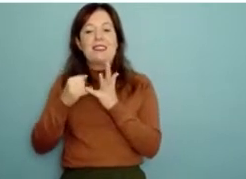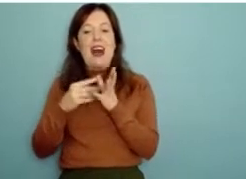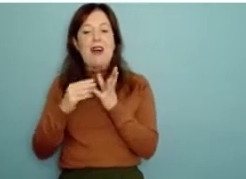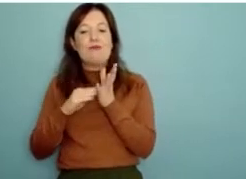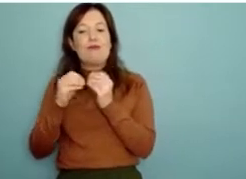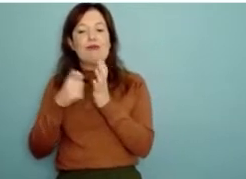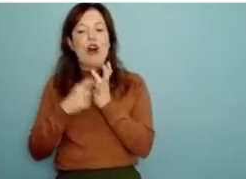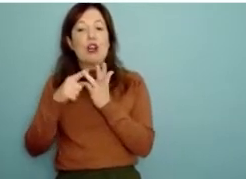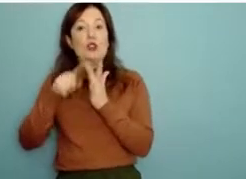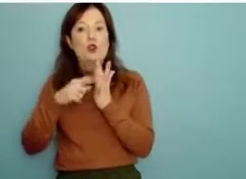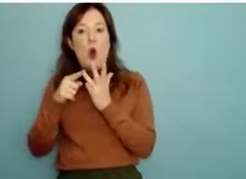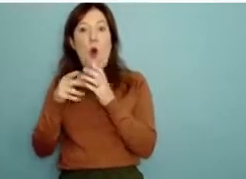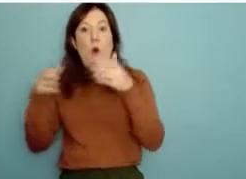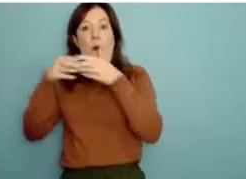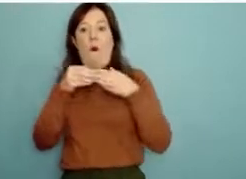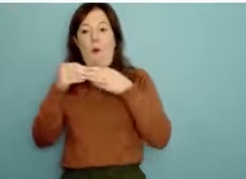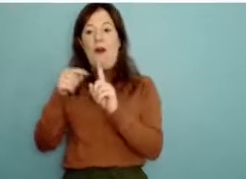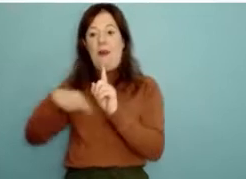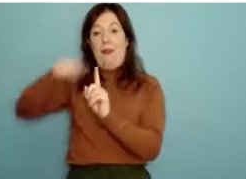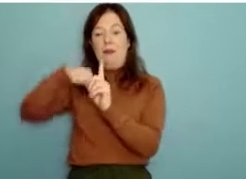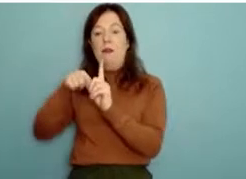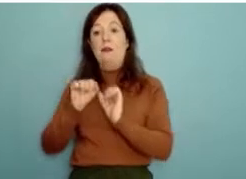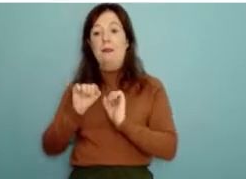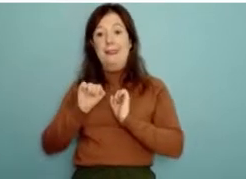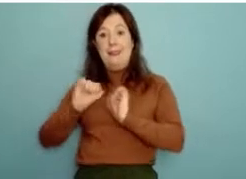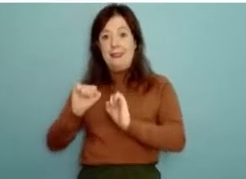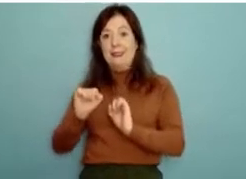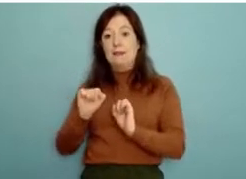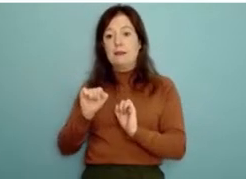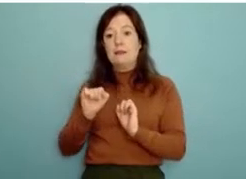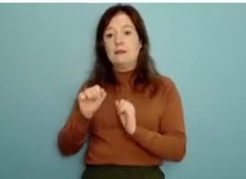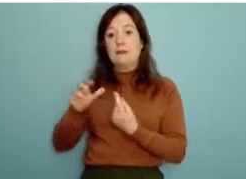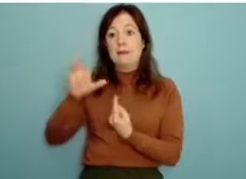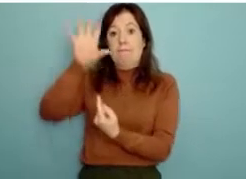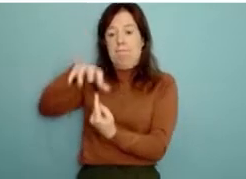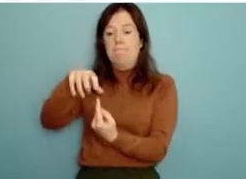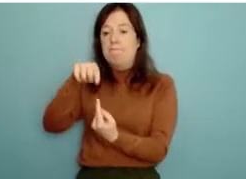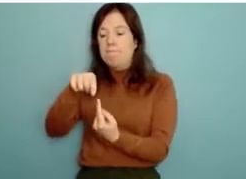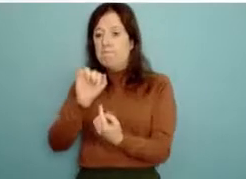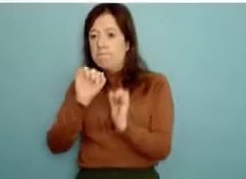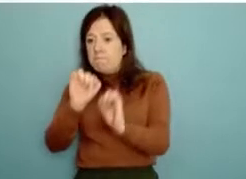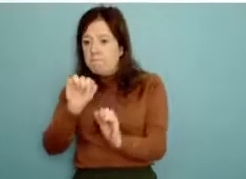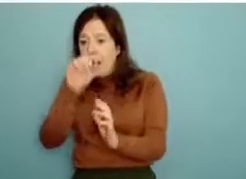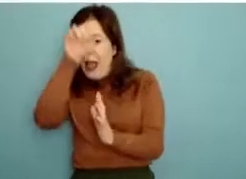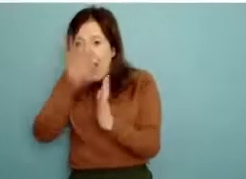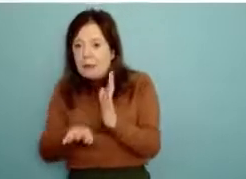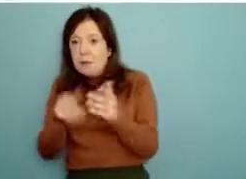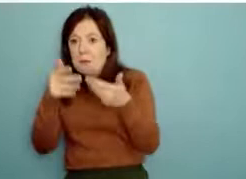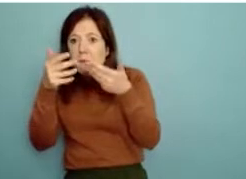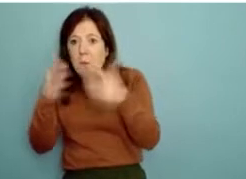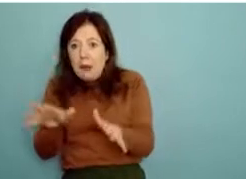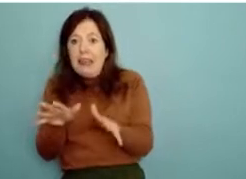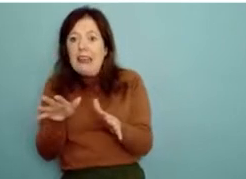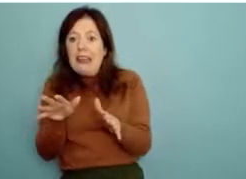work to ask service users within their demonstrator site what their experience was of actually